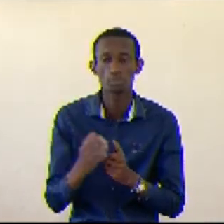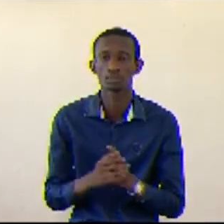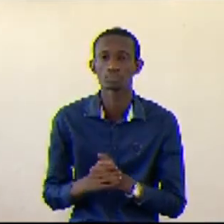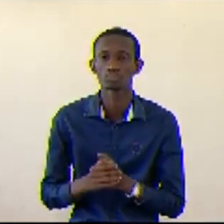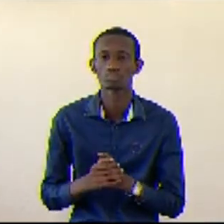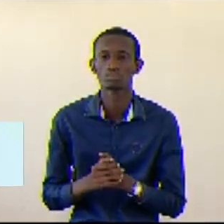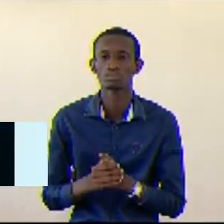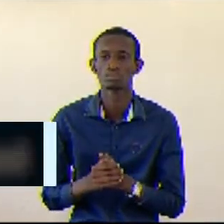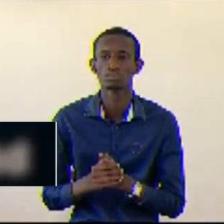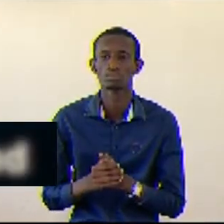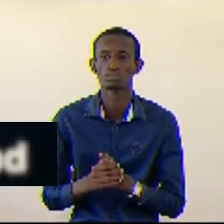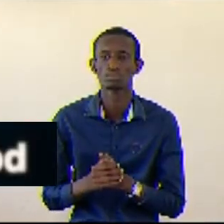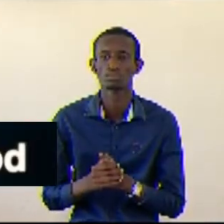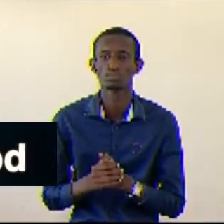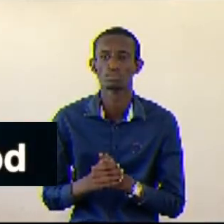A